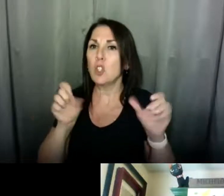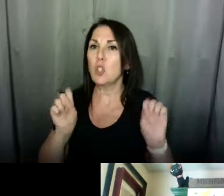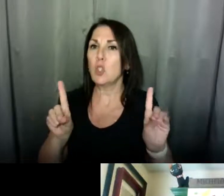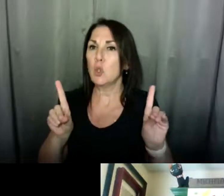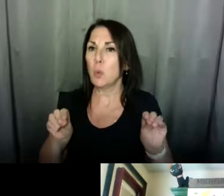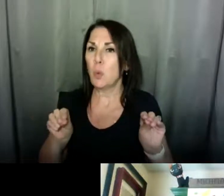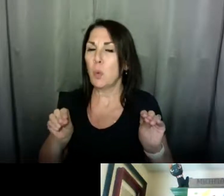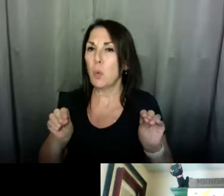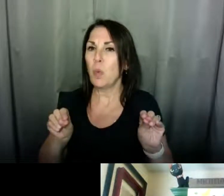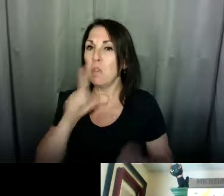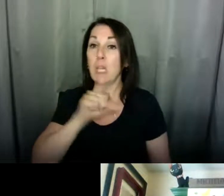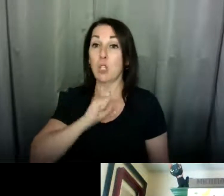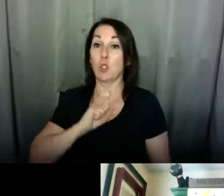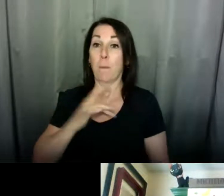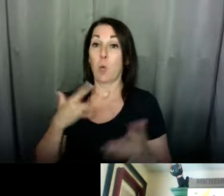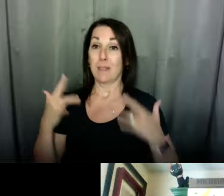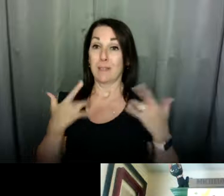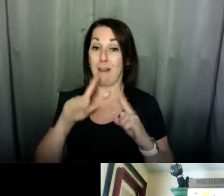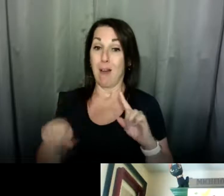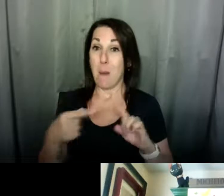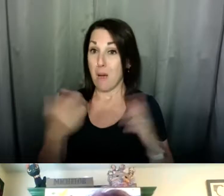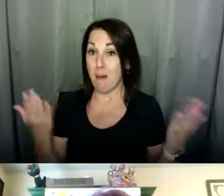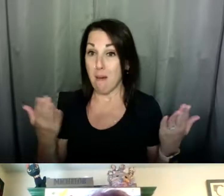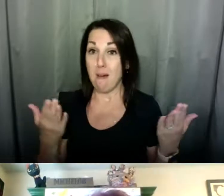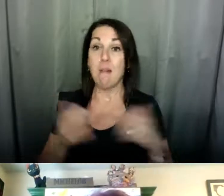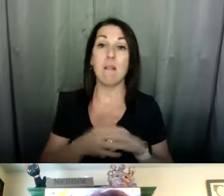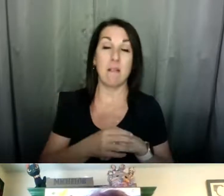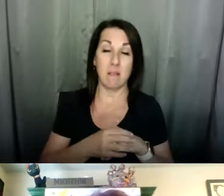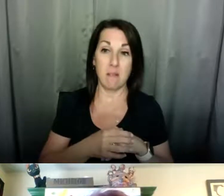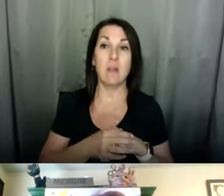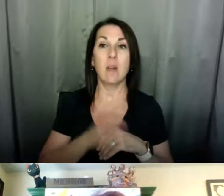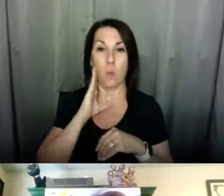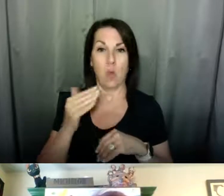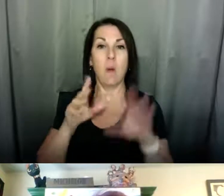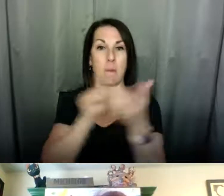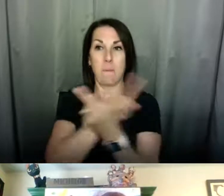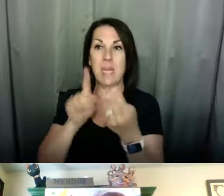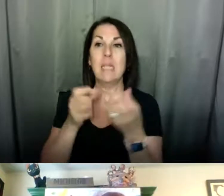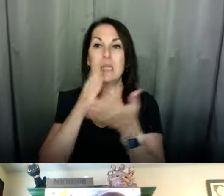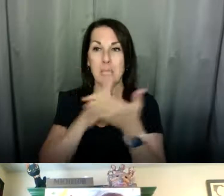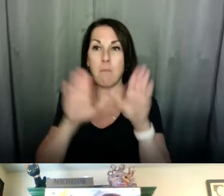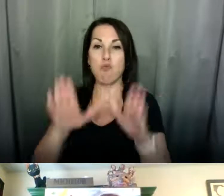which we are super super excited about. And you're going to meet some great young people.